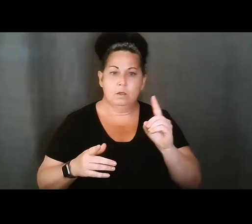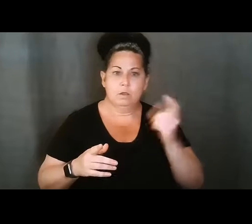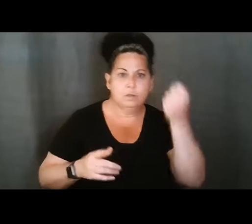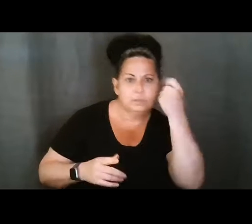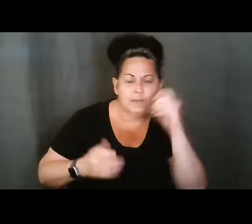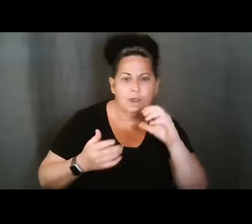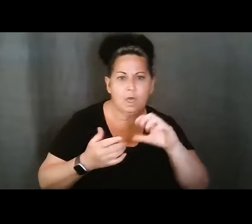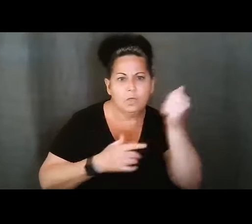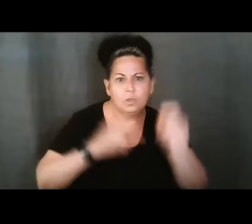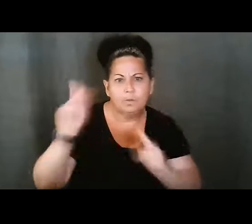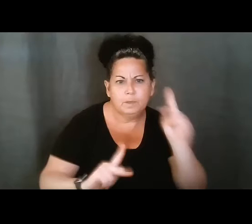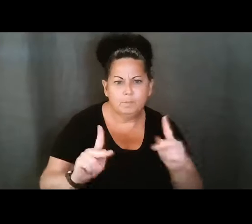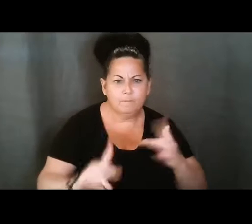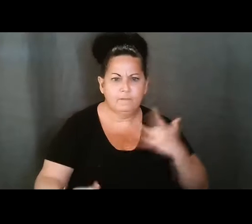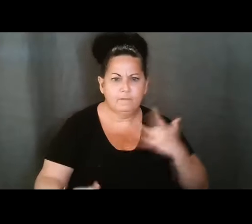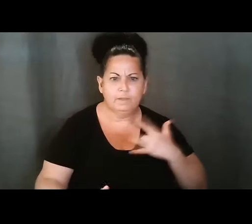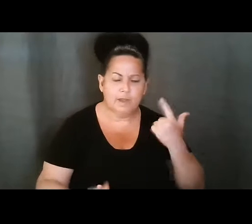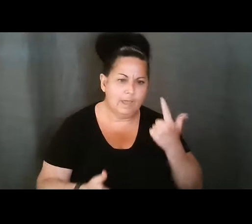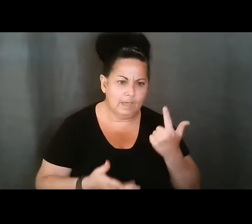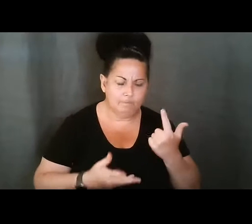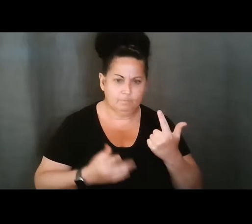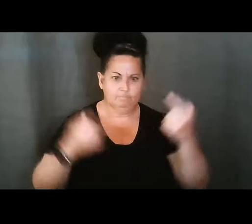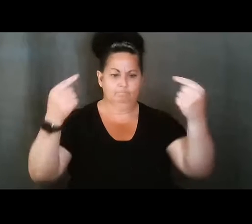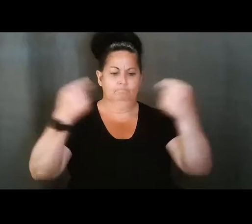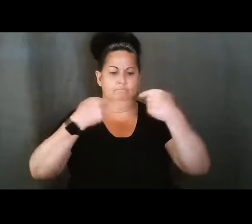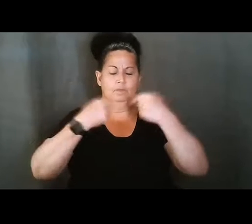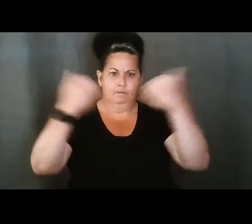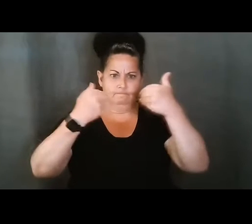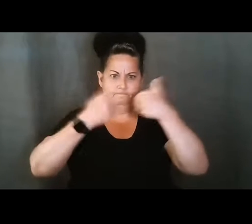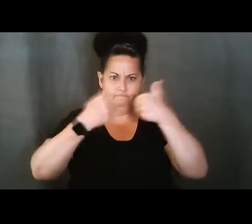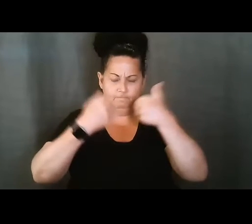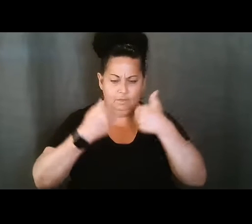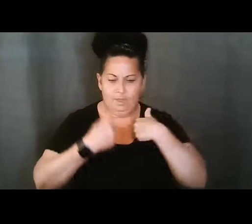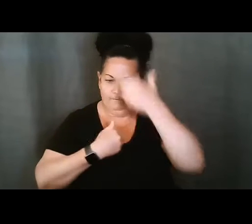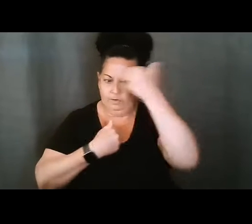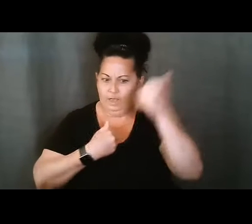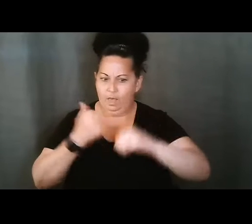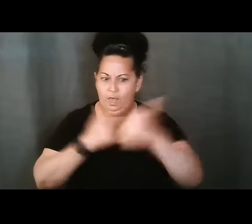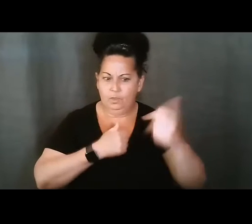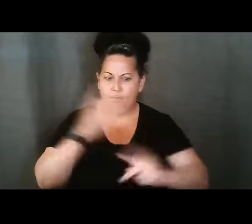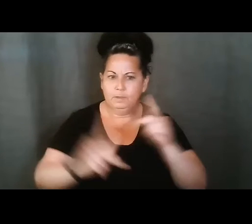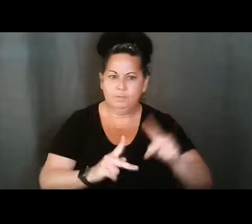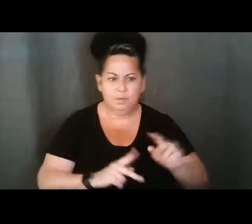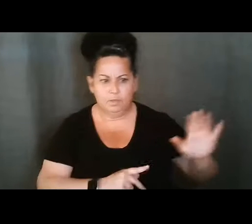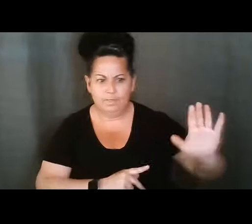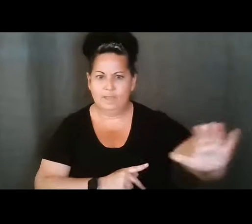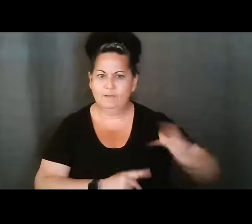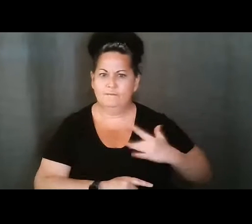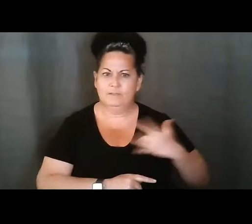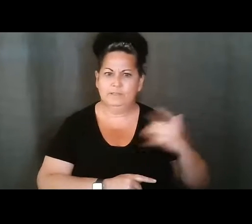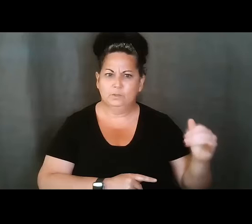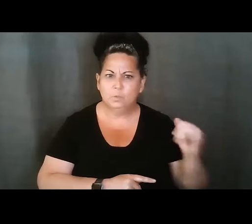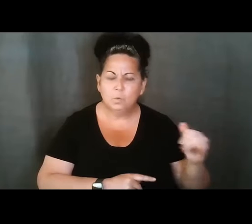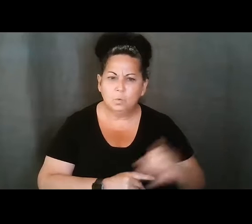I get so caught up into what I'm doing that sometimes I forget that other people have feeling too and that awareness around